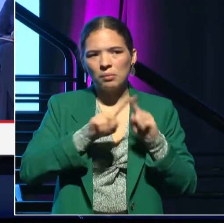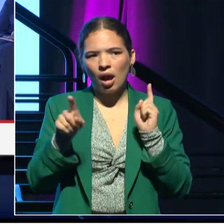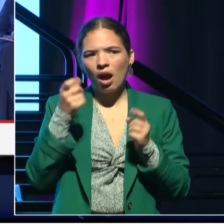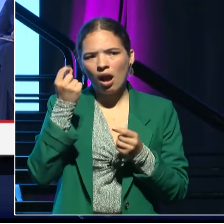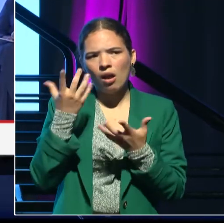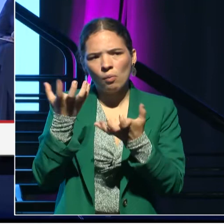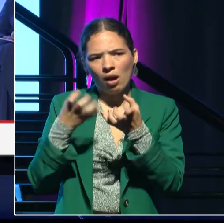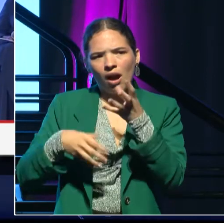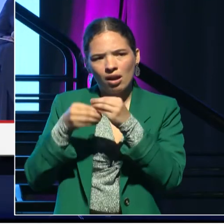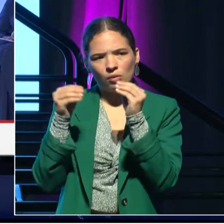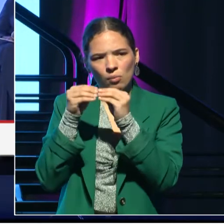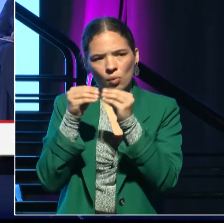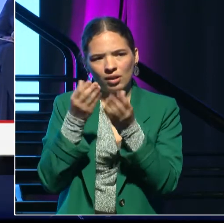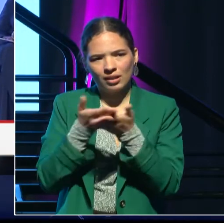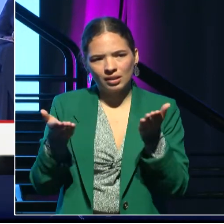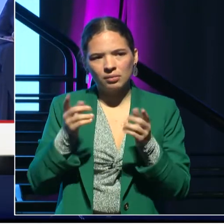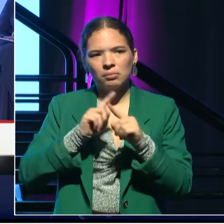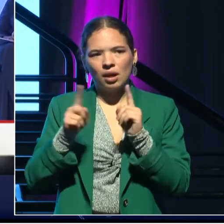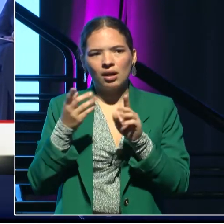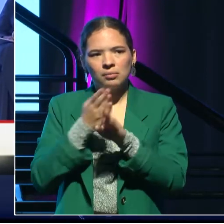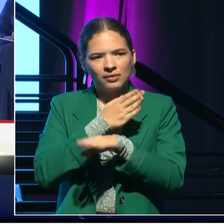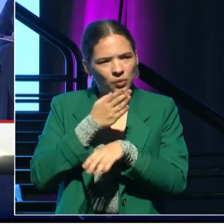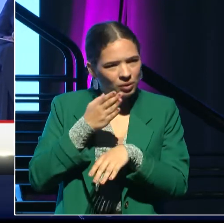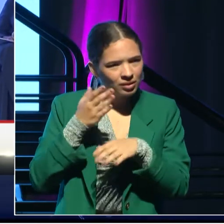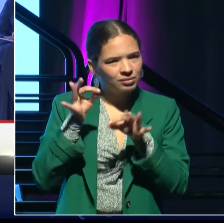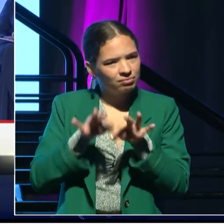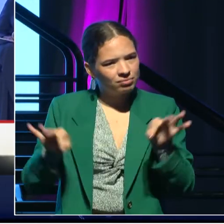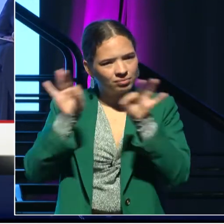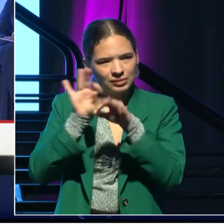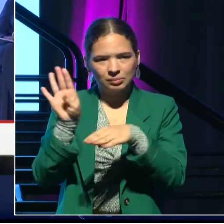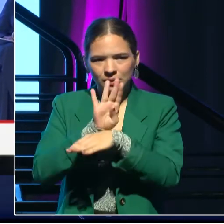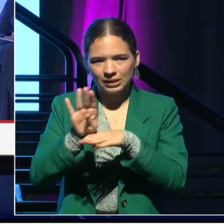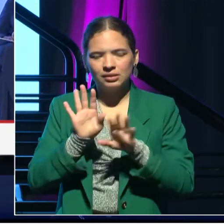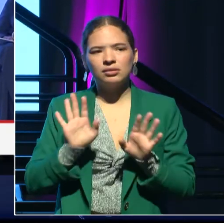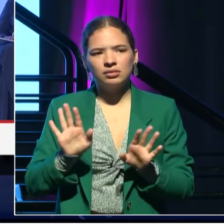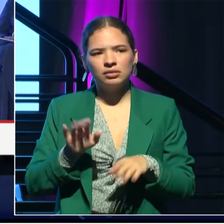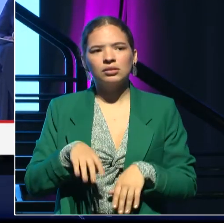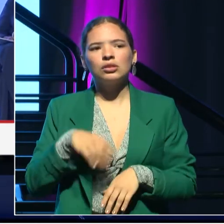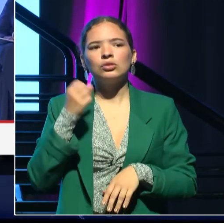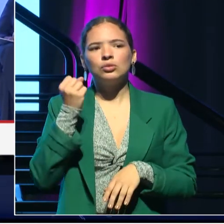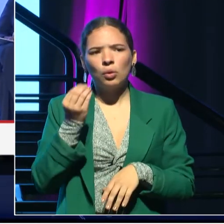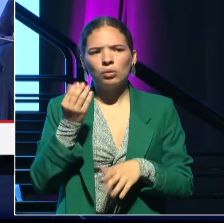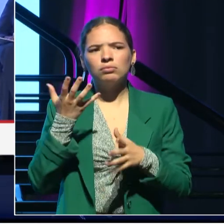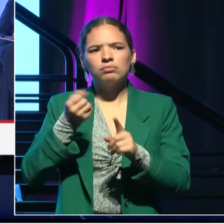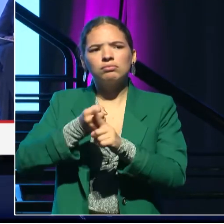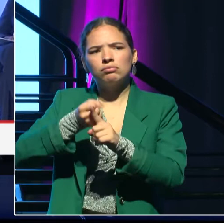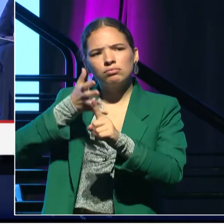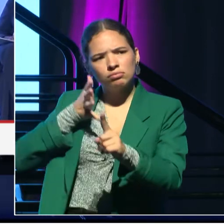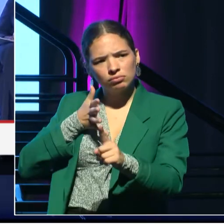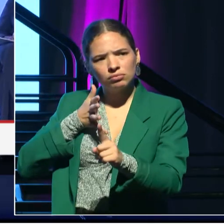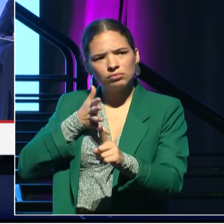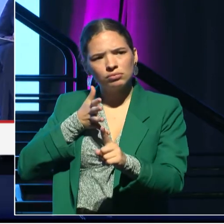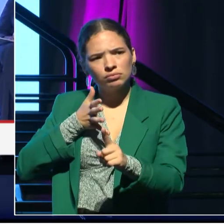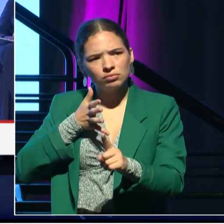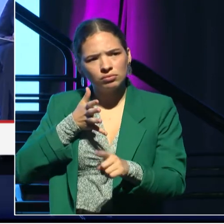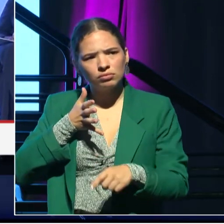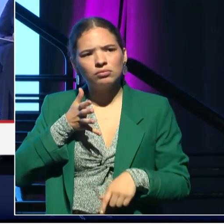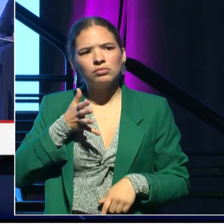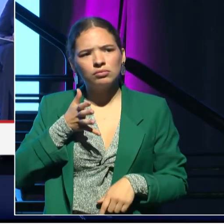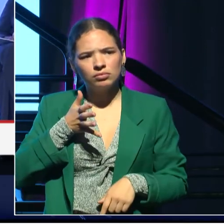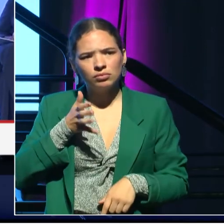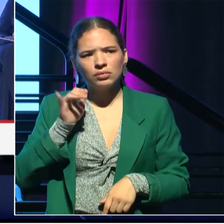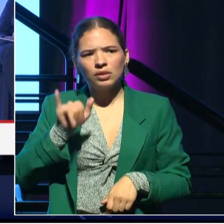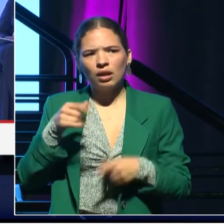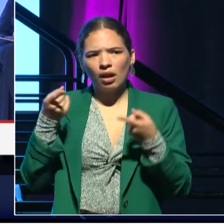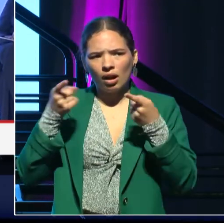you have to go on to your next important business. Talk to us a little bit more about what can be going on the state